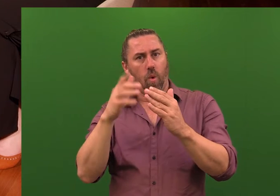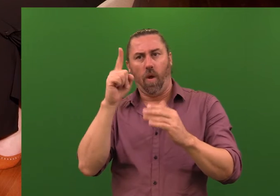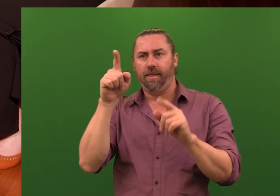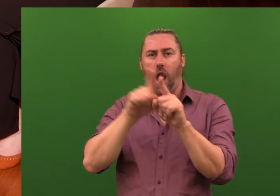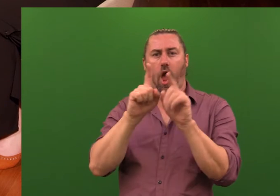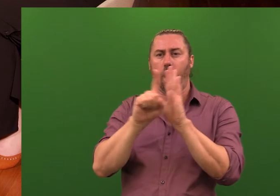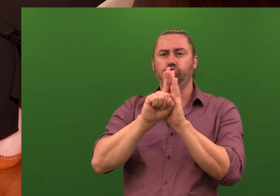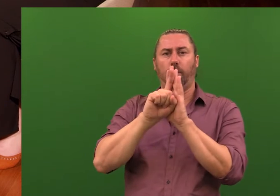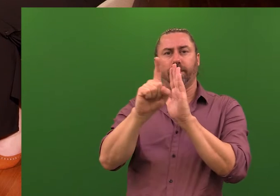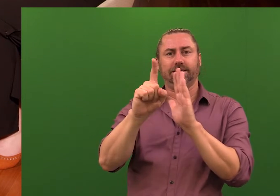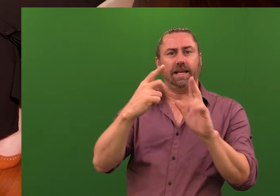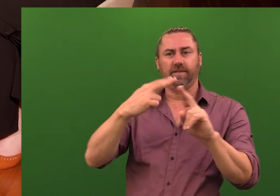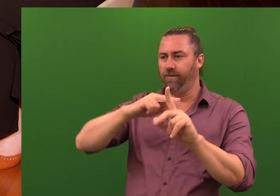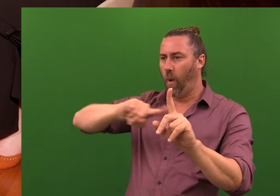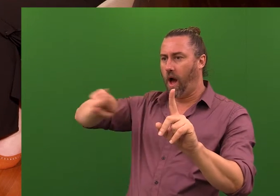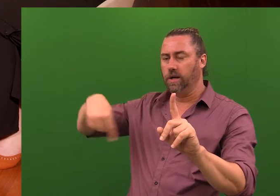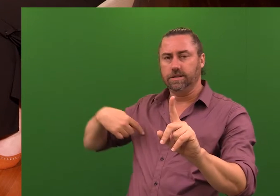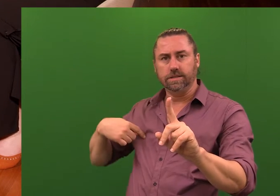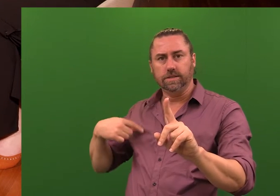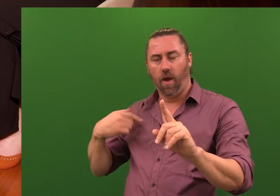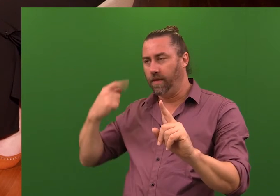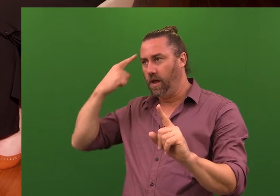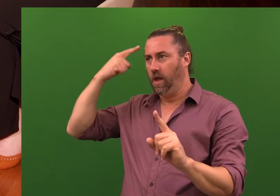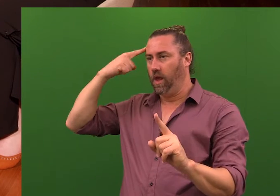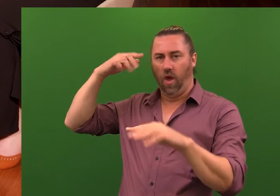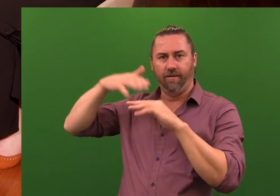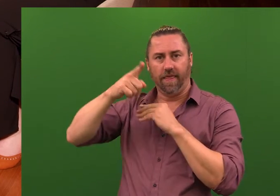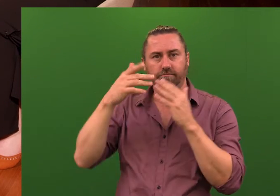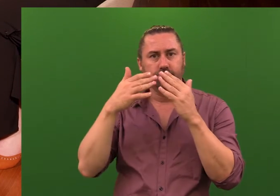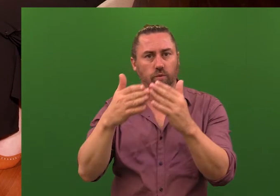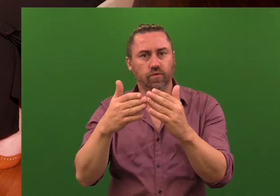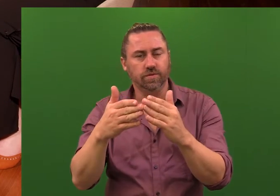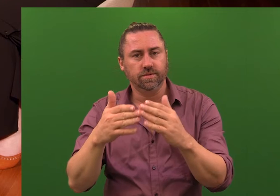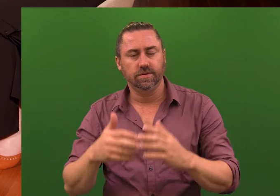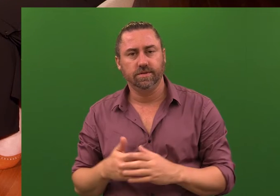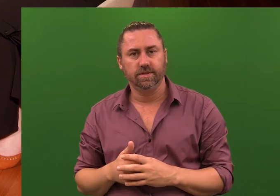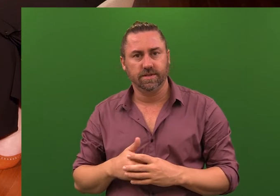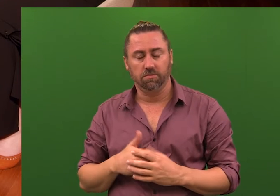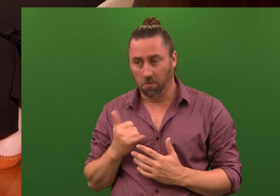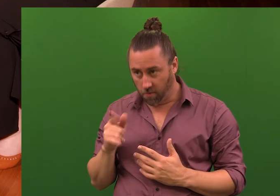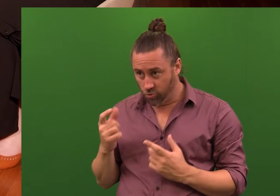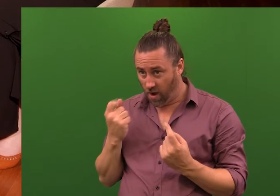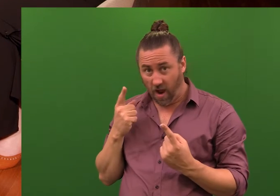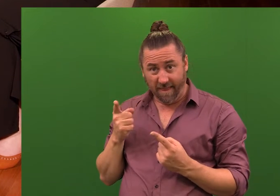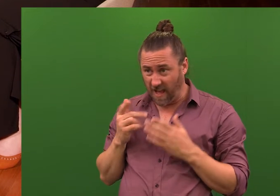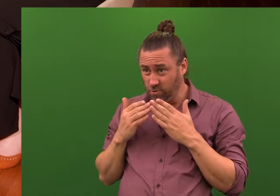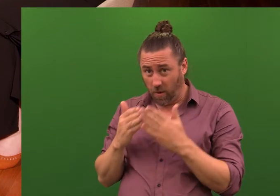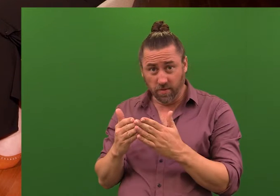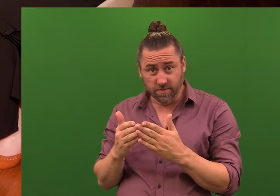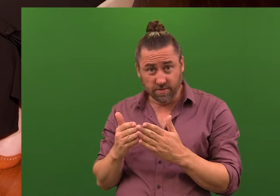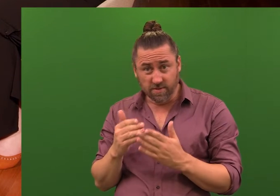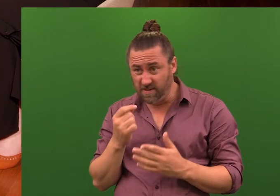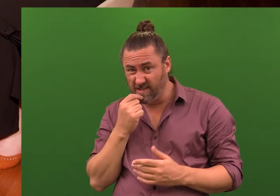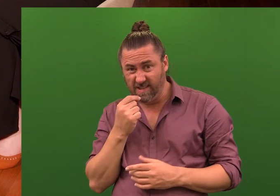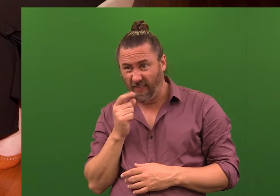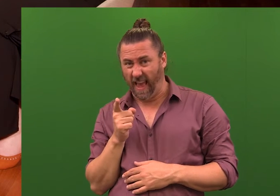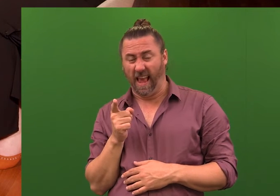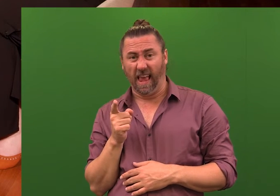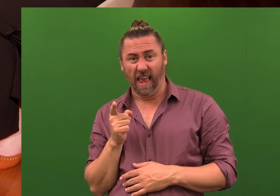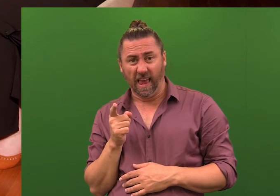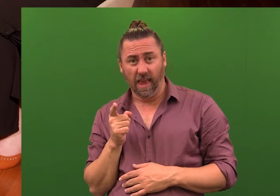Mother Tongue, as we mentioned earlier, it features this ritualistic blessing at the final